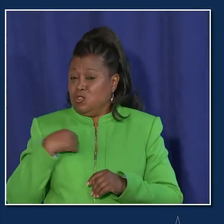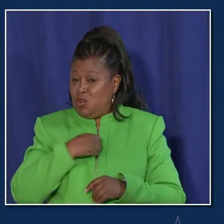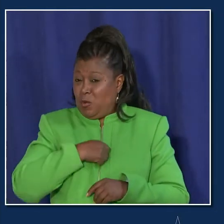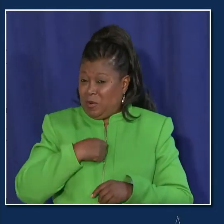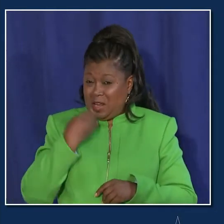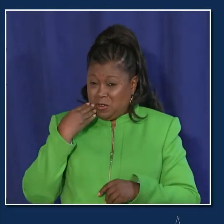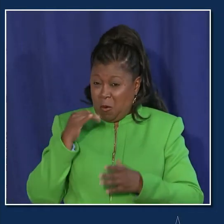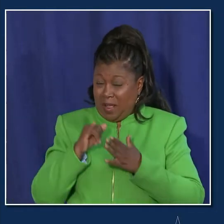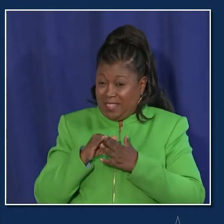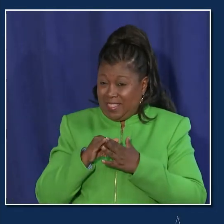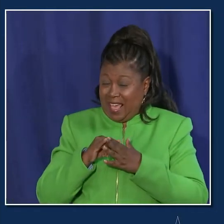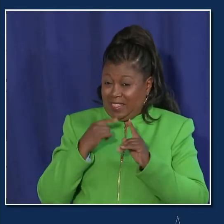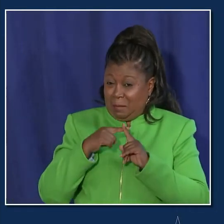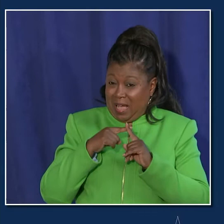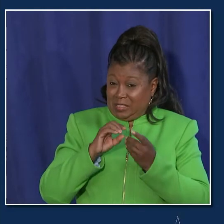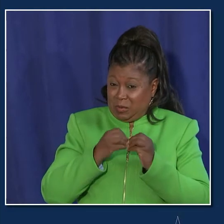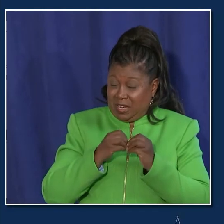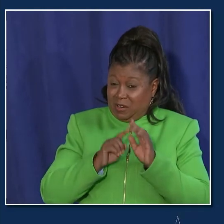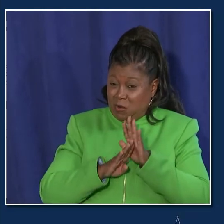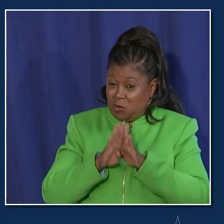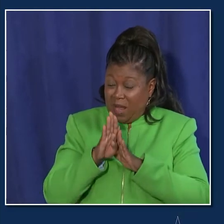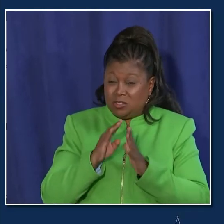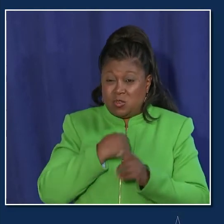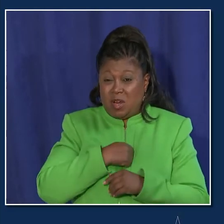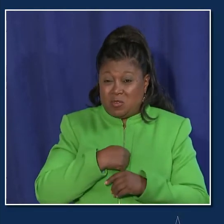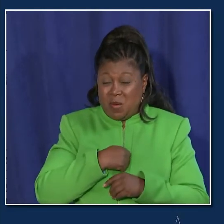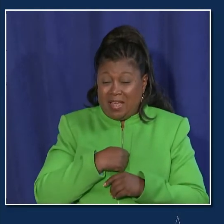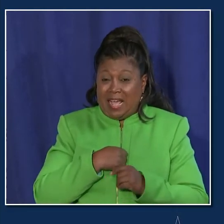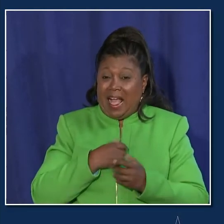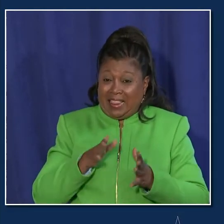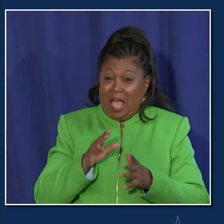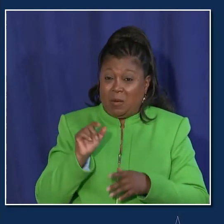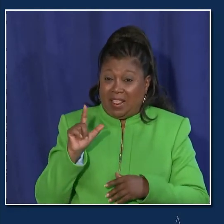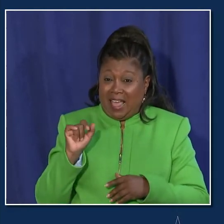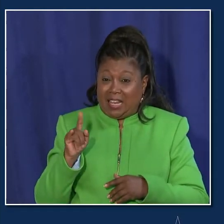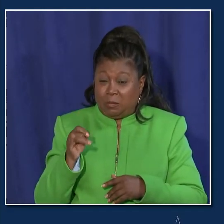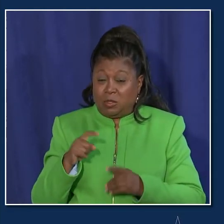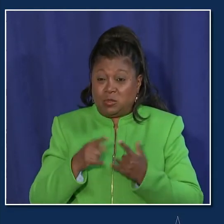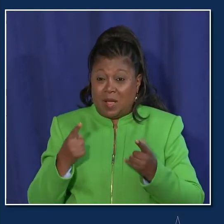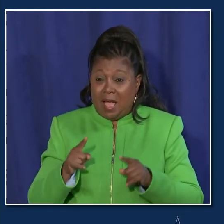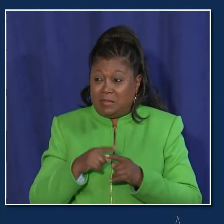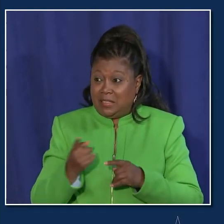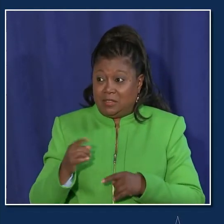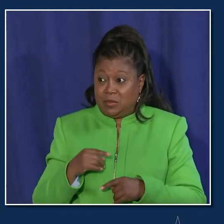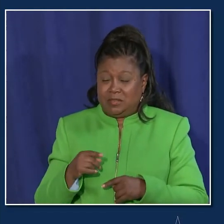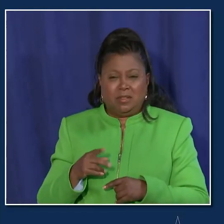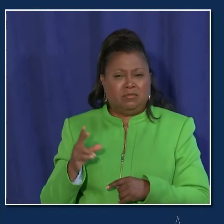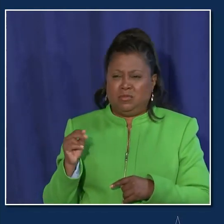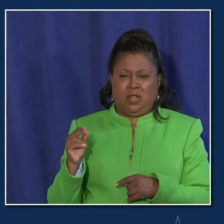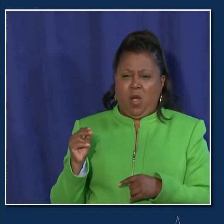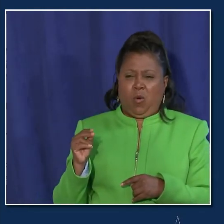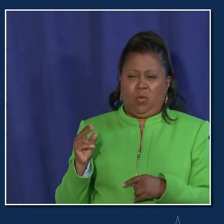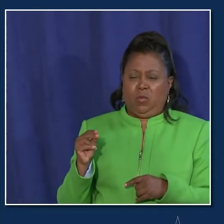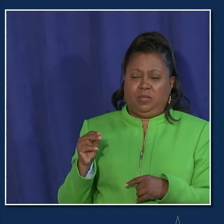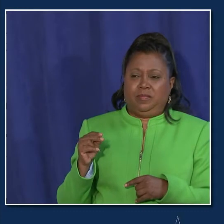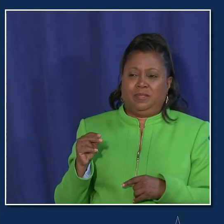regret, knowing that the positivity rate is on the rise, do you regret allowing Lollapalooza to happen next week? No, I